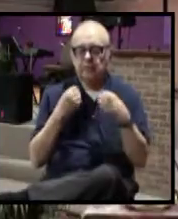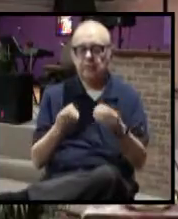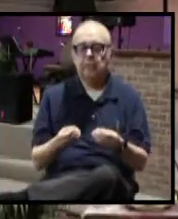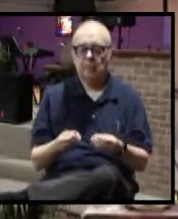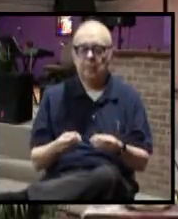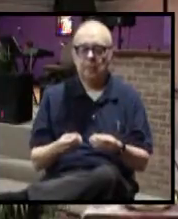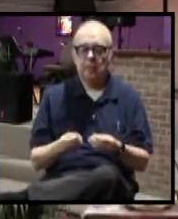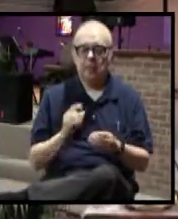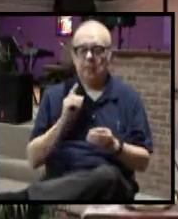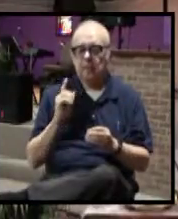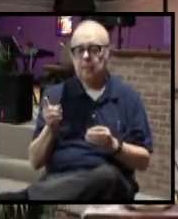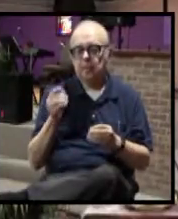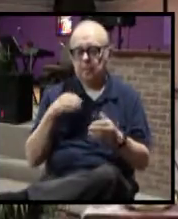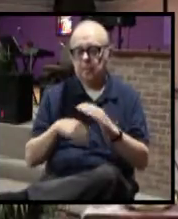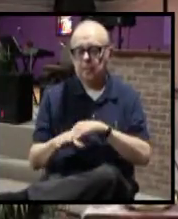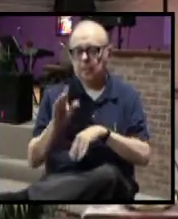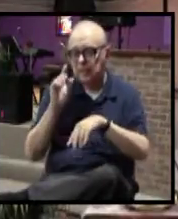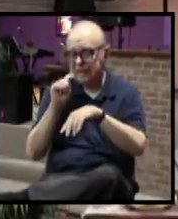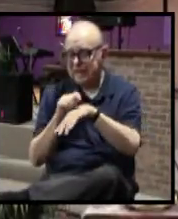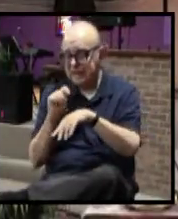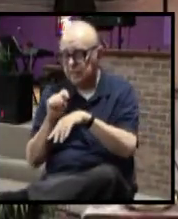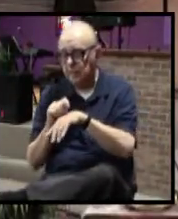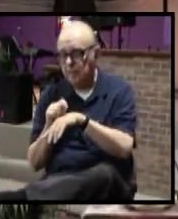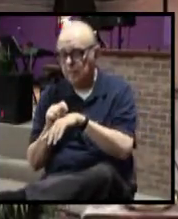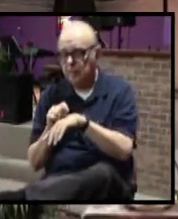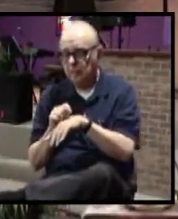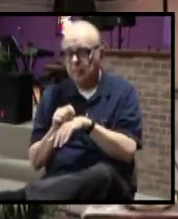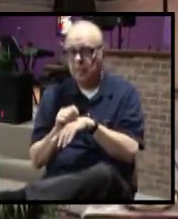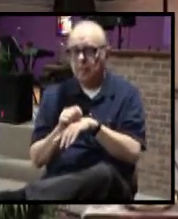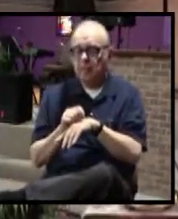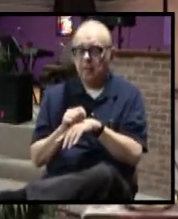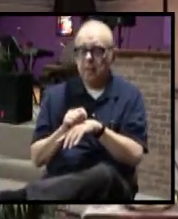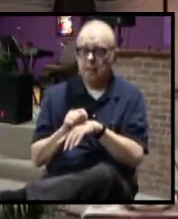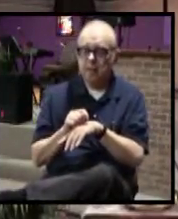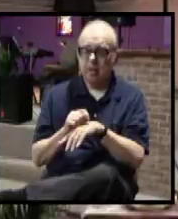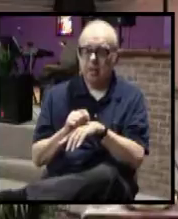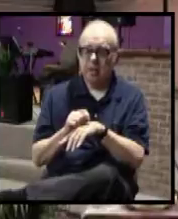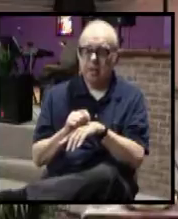commanded you to give. And you go right into the temple.